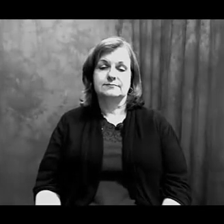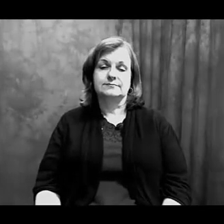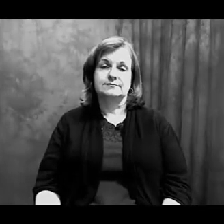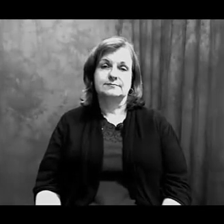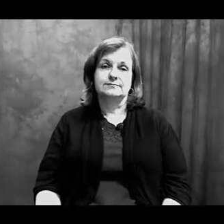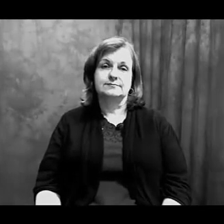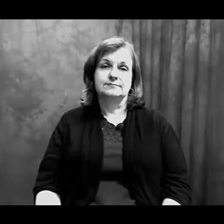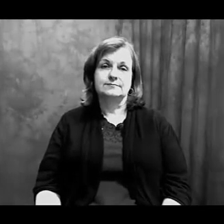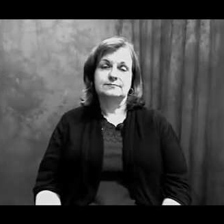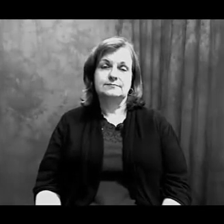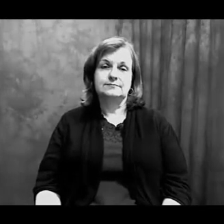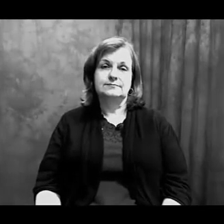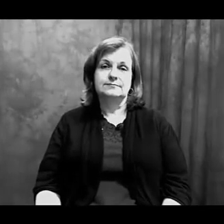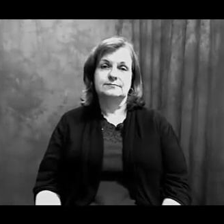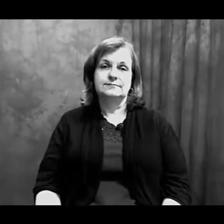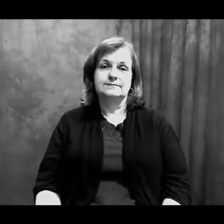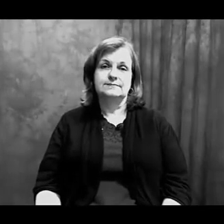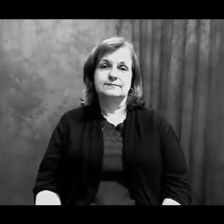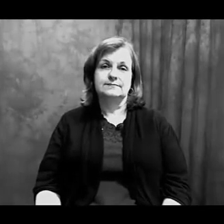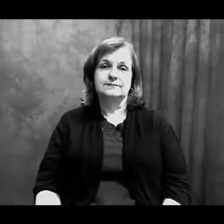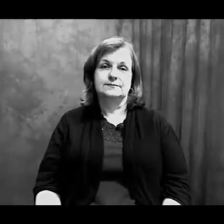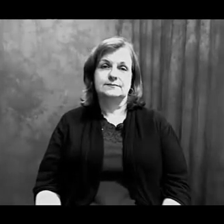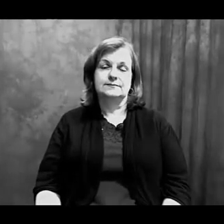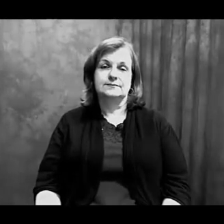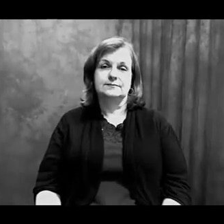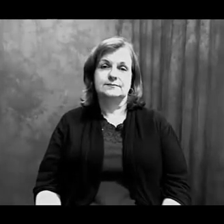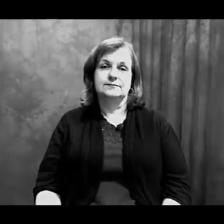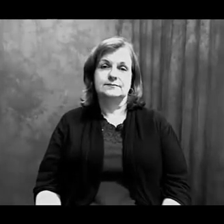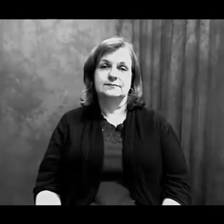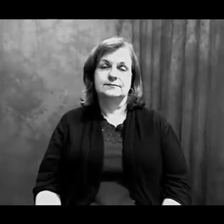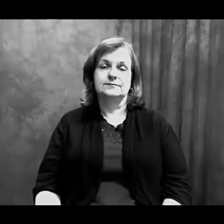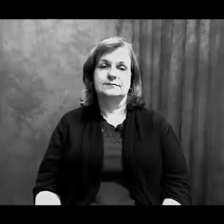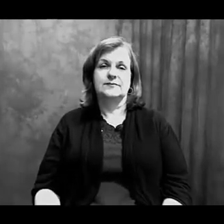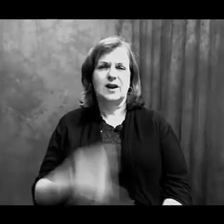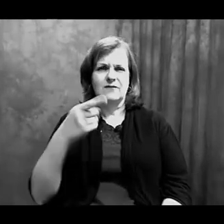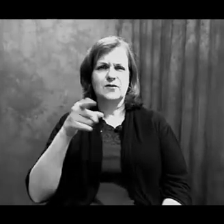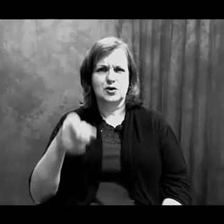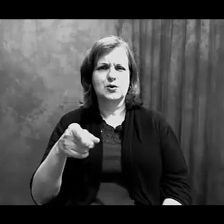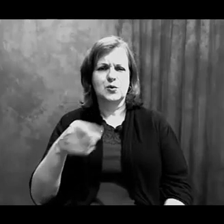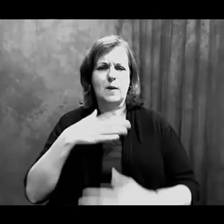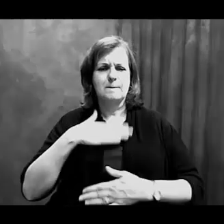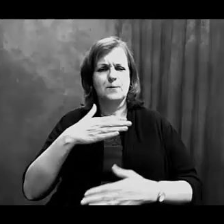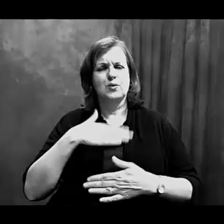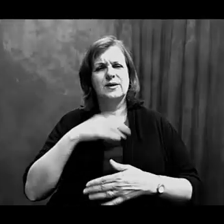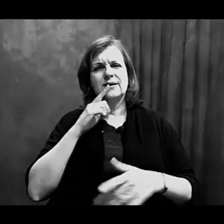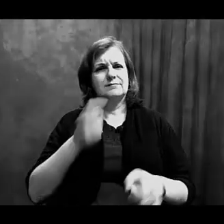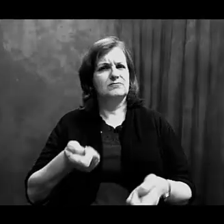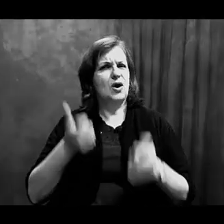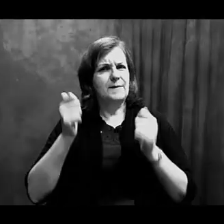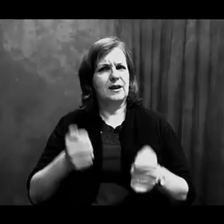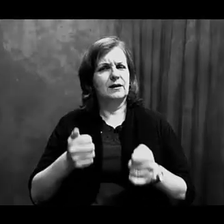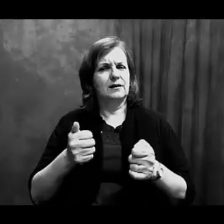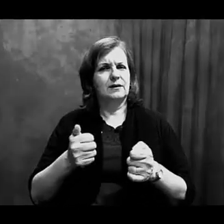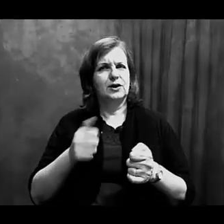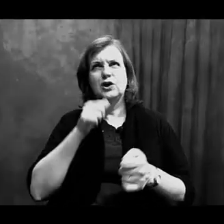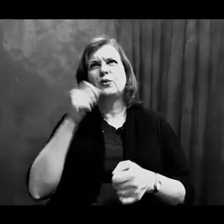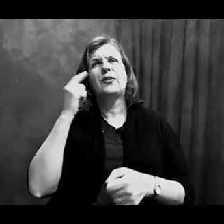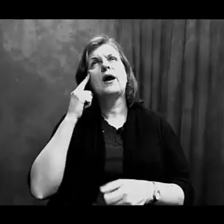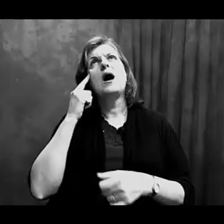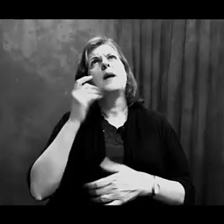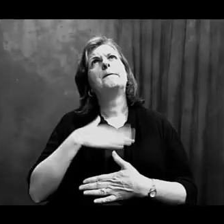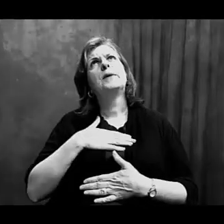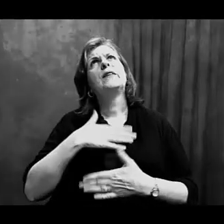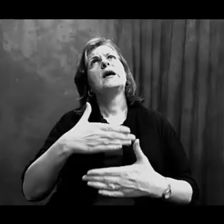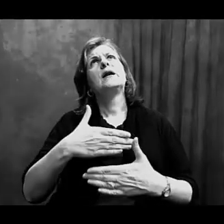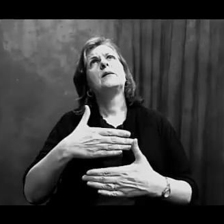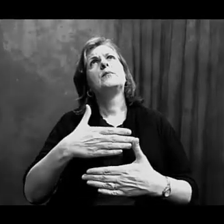We do see that breathing for you is essentially automatic, right? You don't sit here and think, breathe in, breathe